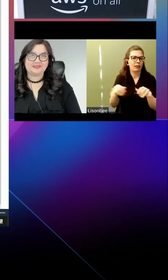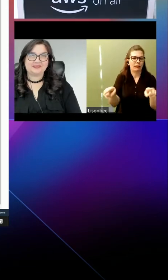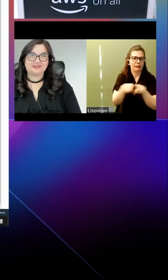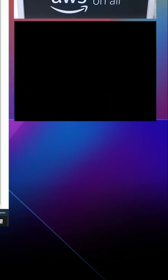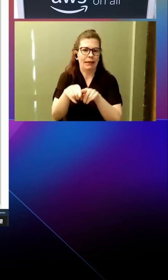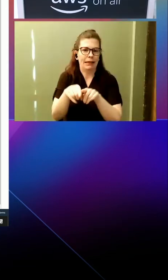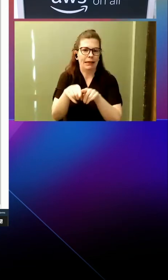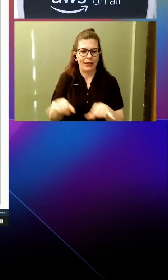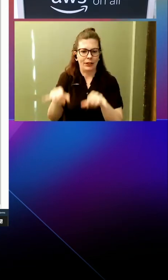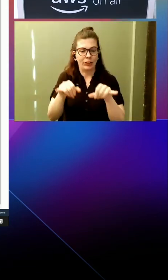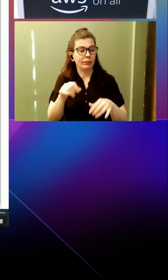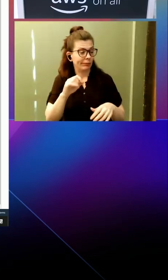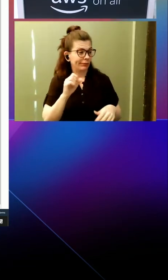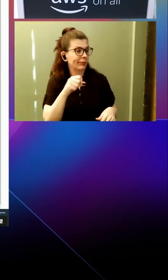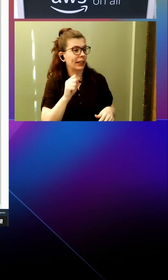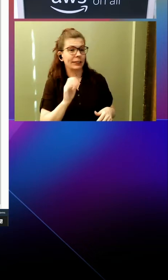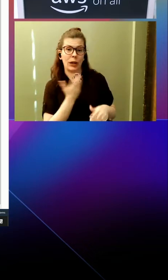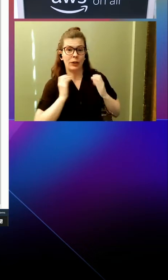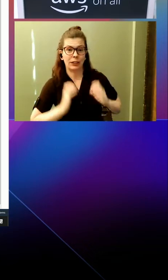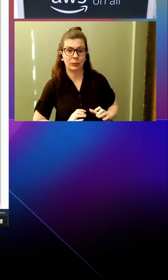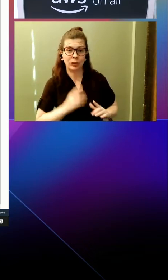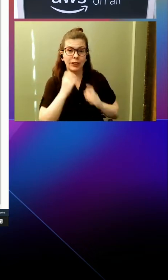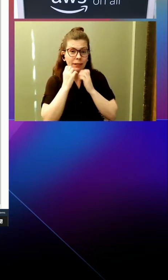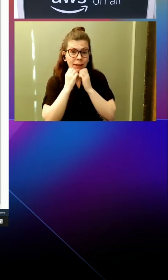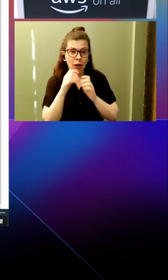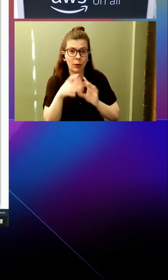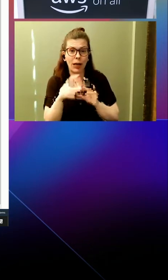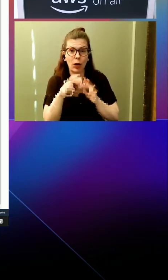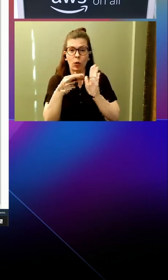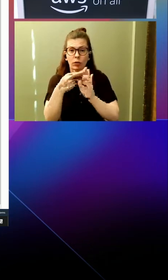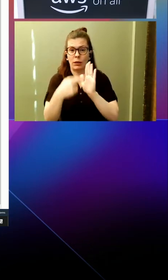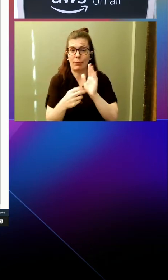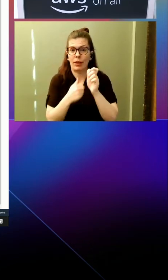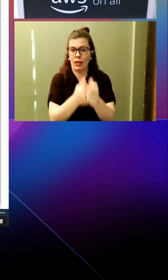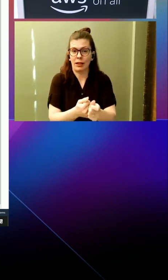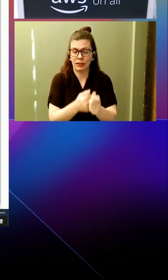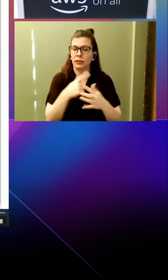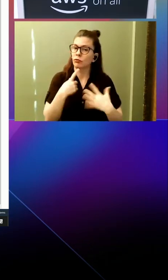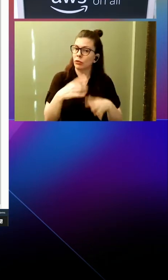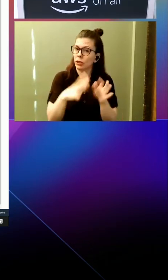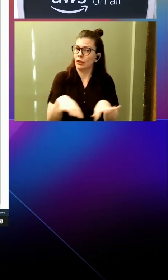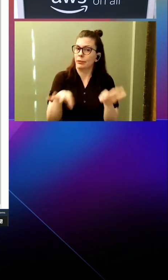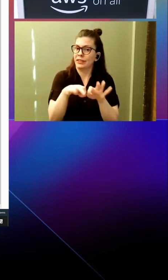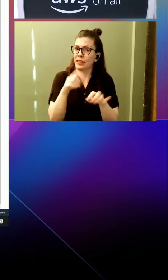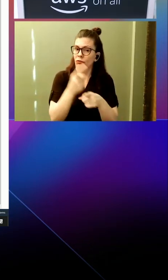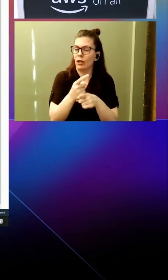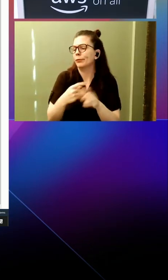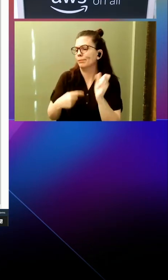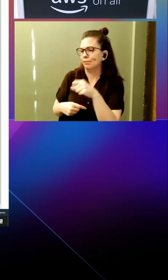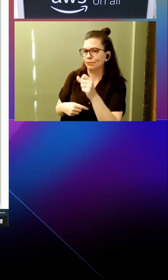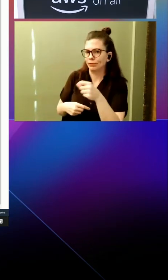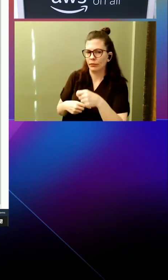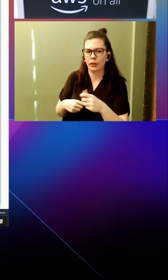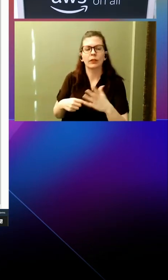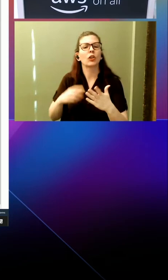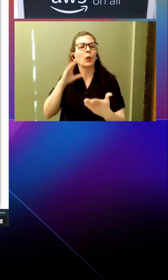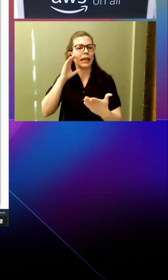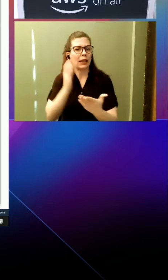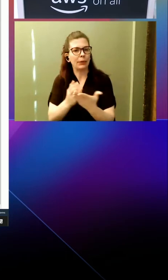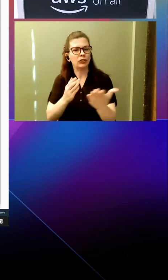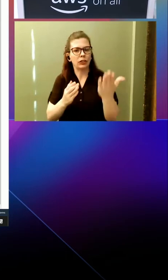care about compliance. I mean, it's a big deal, right? Yeah. So the image comes in, you do the